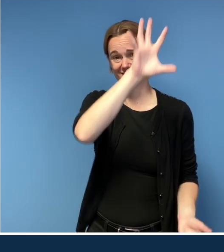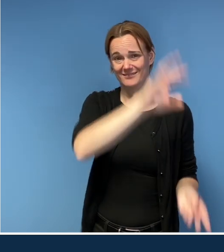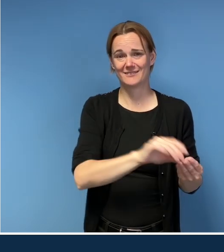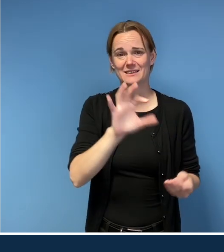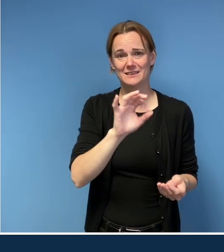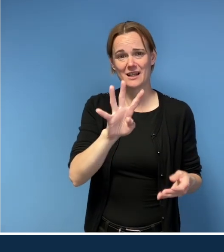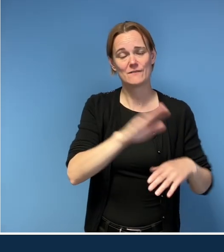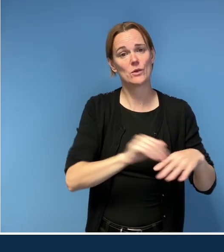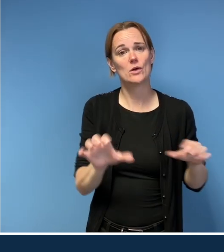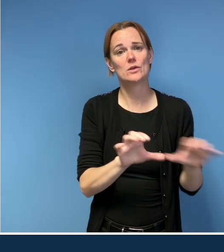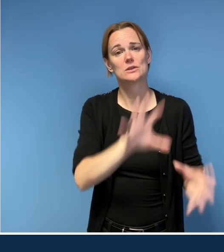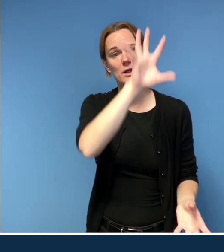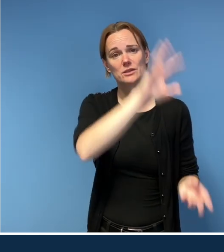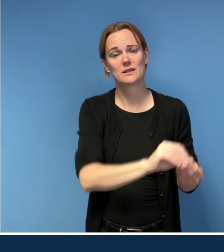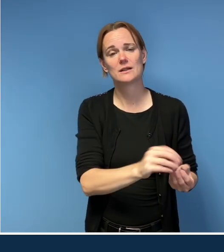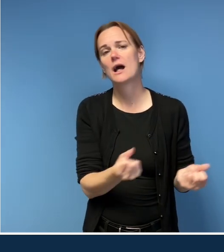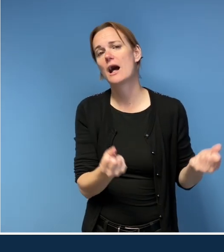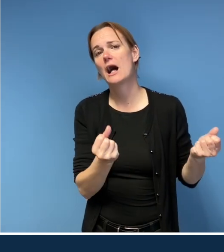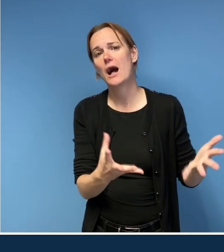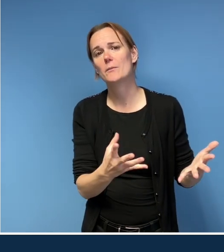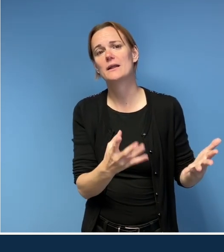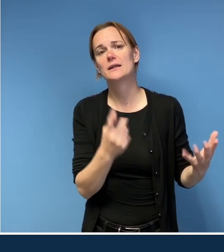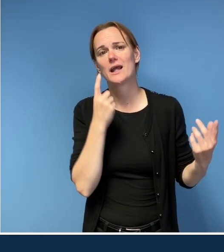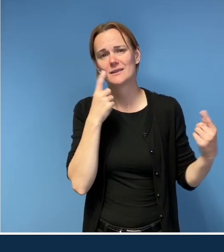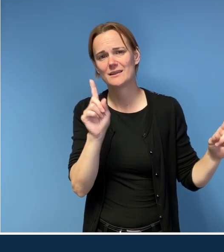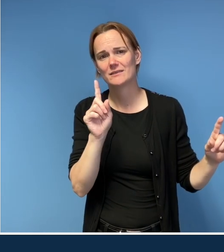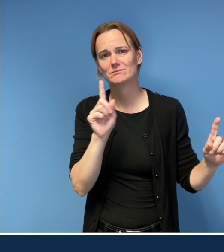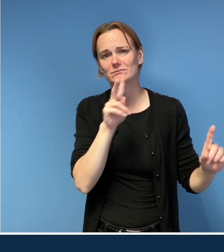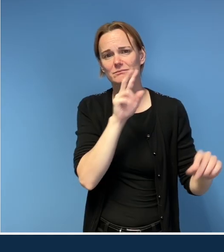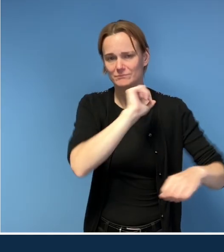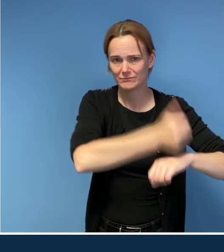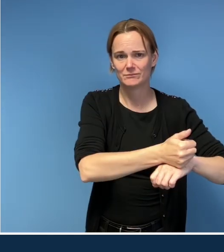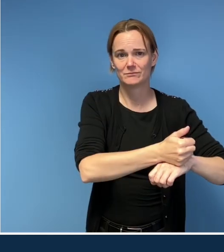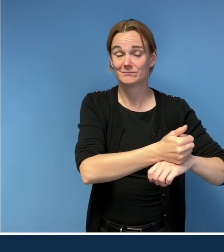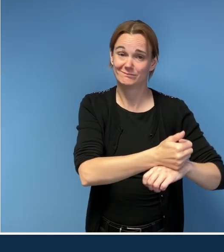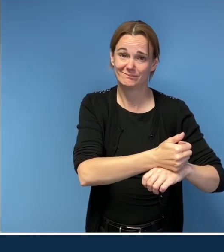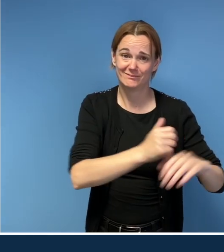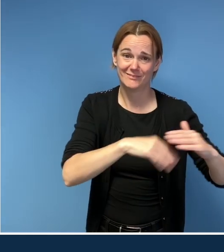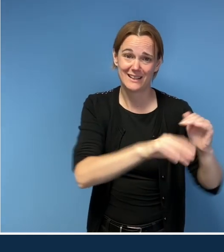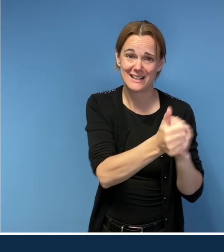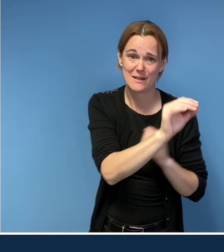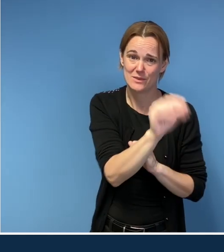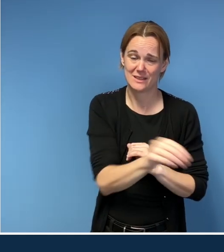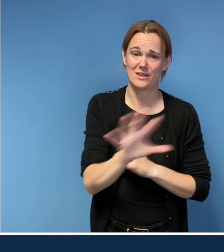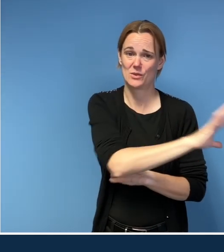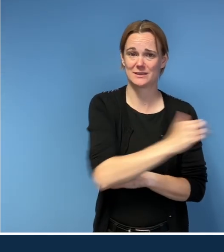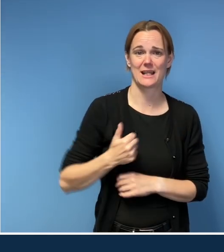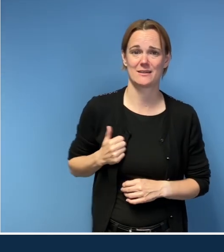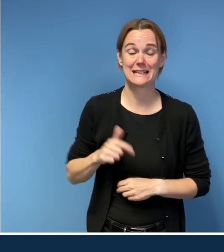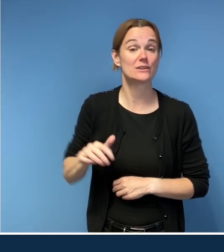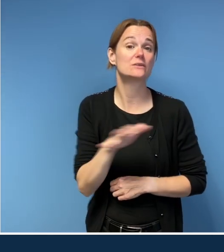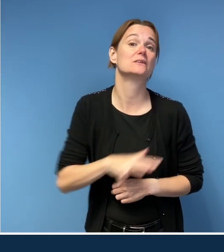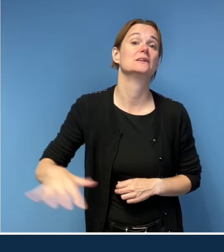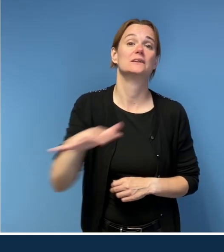94 calls to action have been implemented nationally or even regionally in our communities. So I would say there's a lot